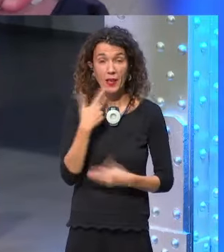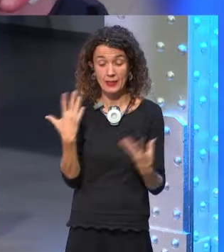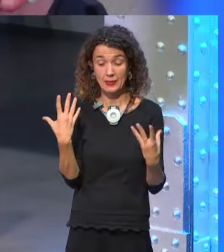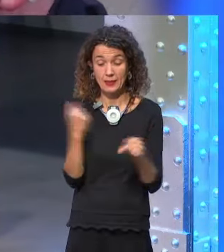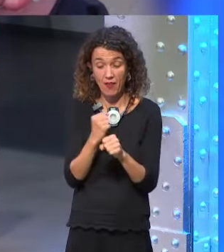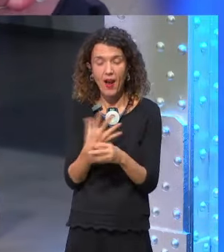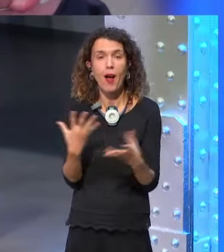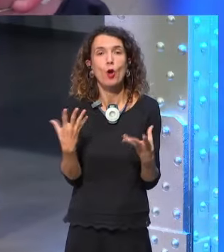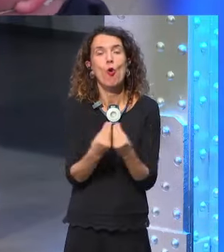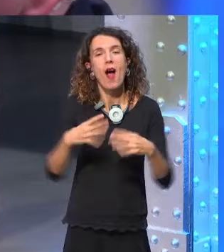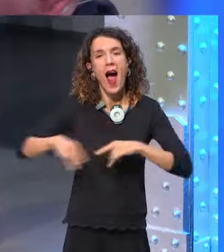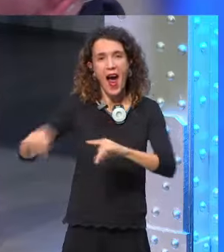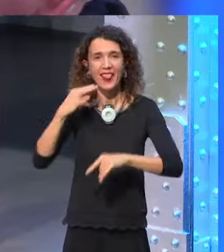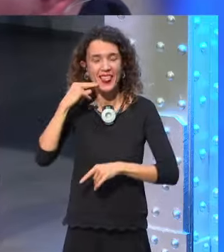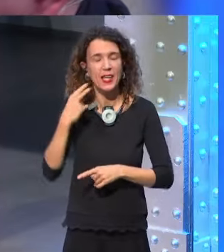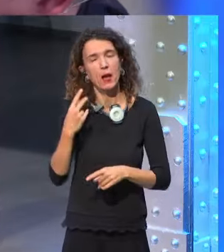go out of the